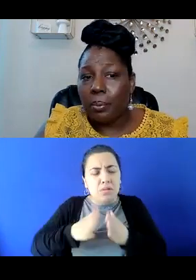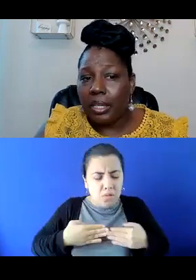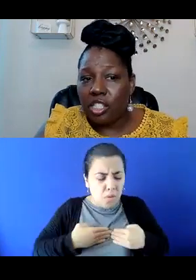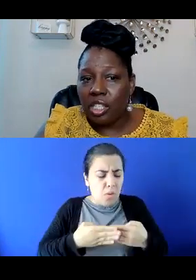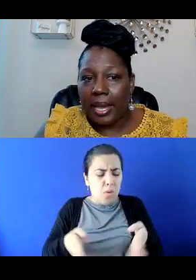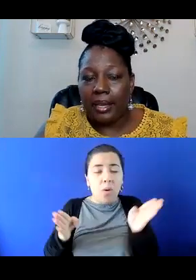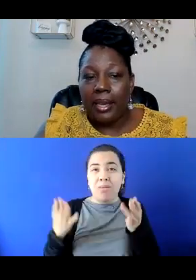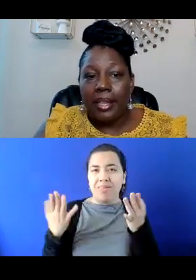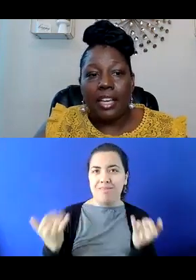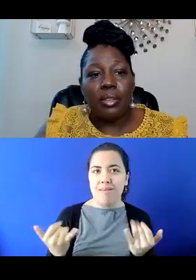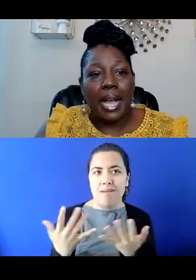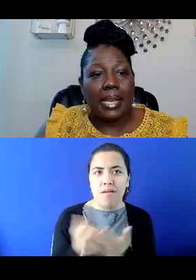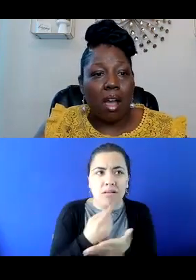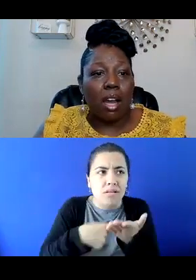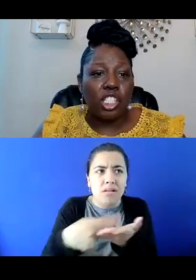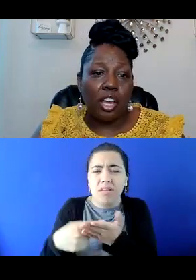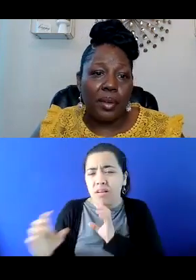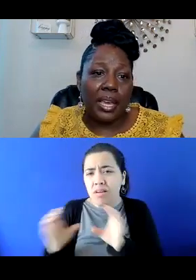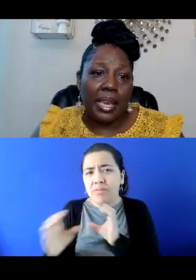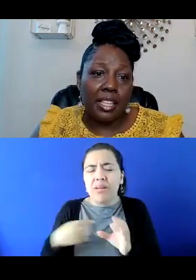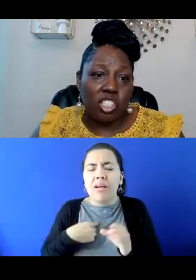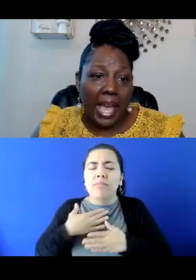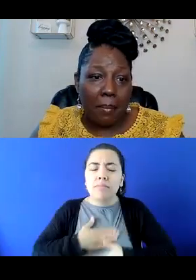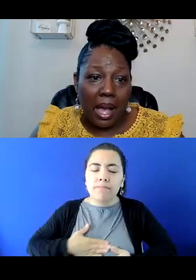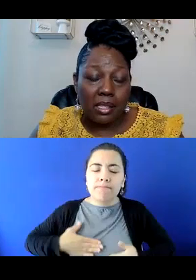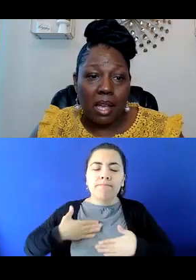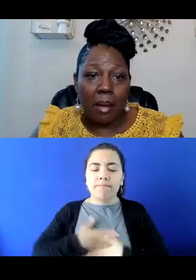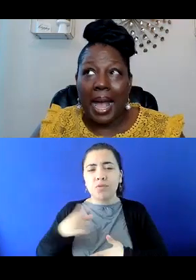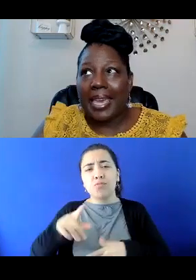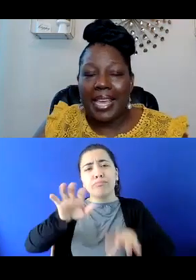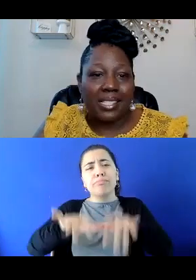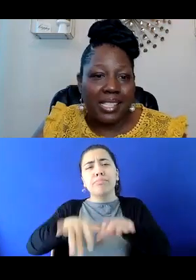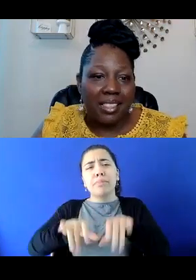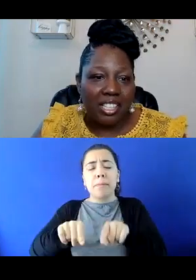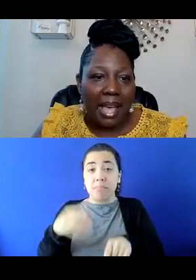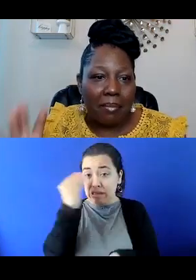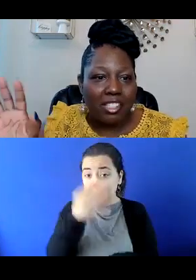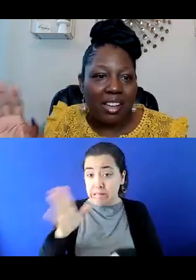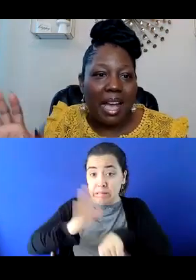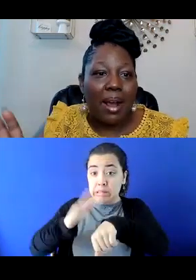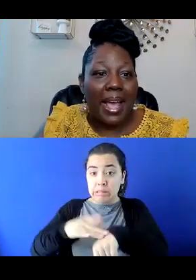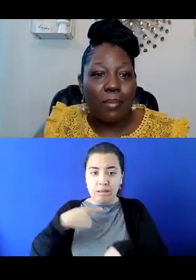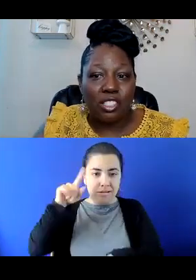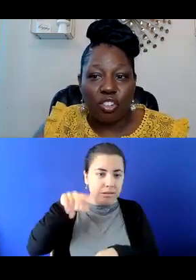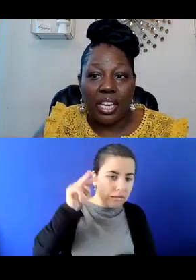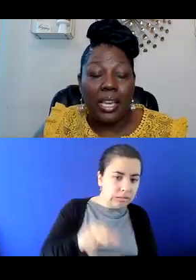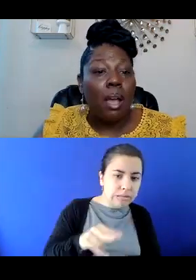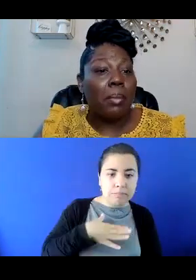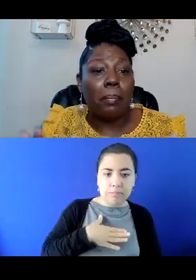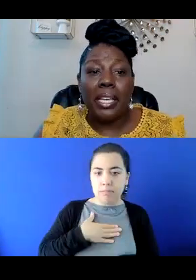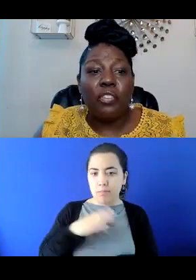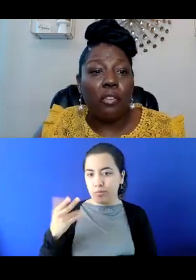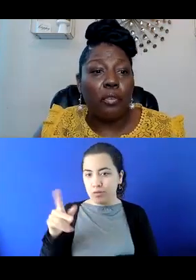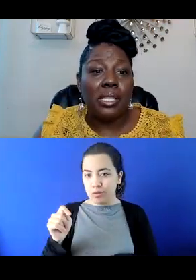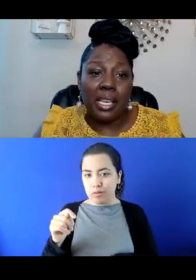I appreciate that you guys are sharing in the chat box. I can't see the chat based on how I have my screen,